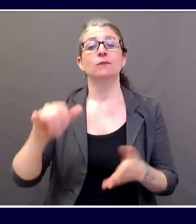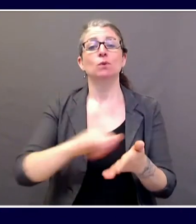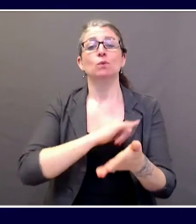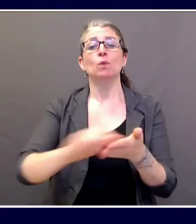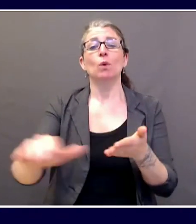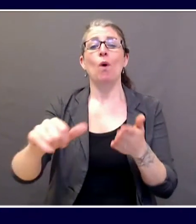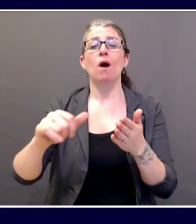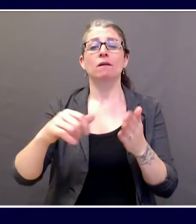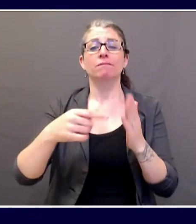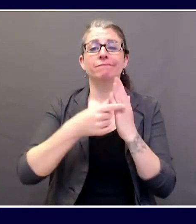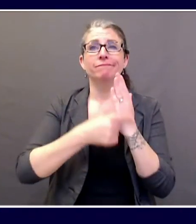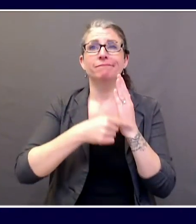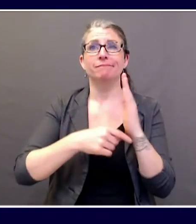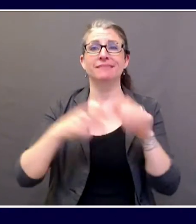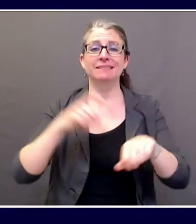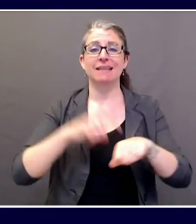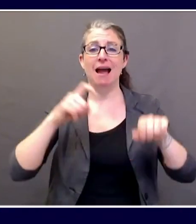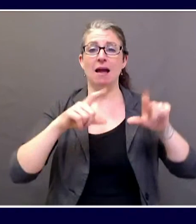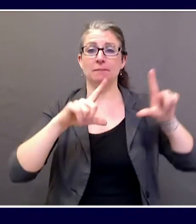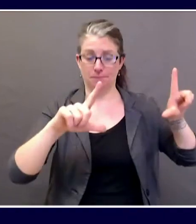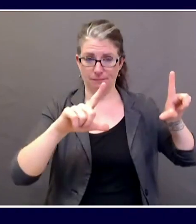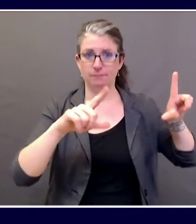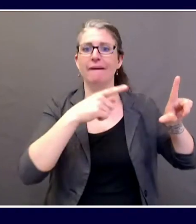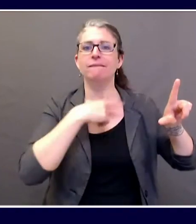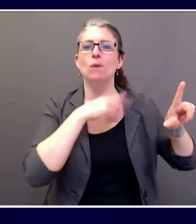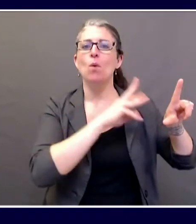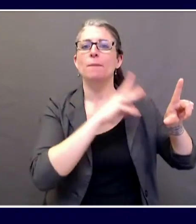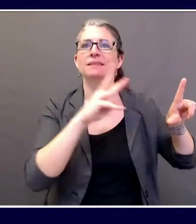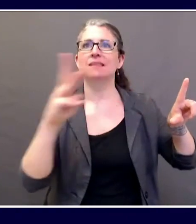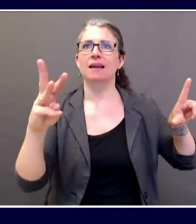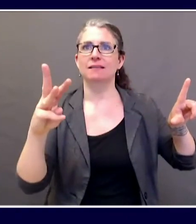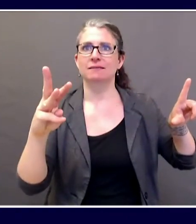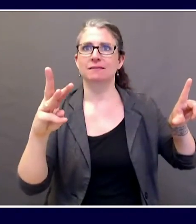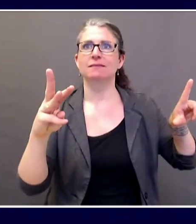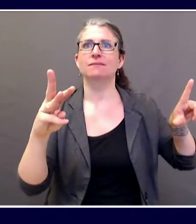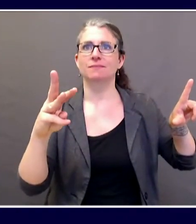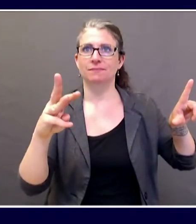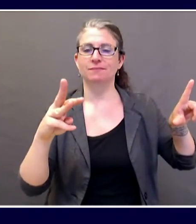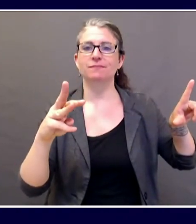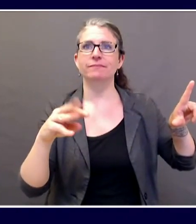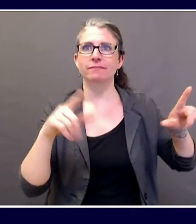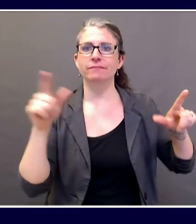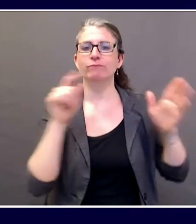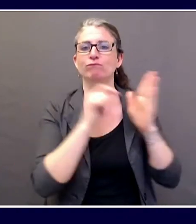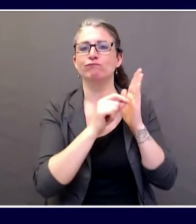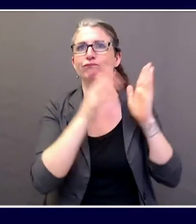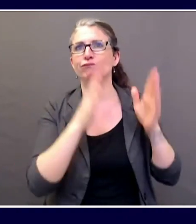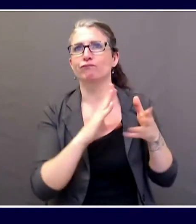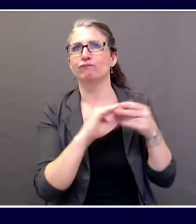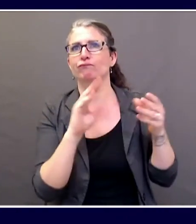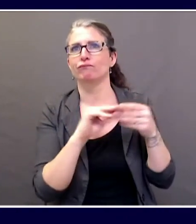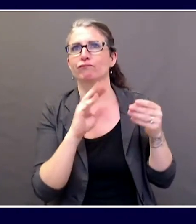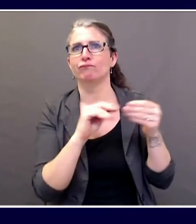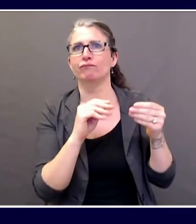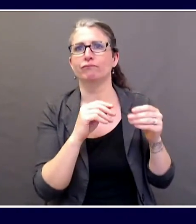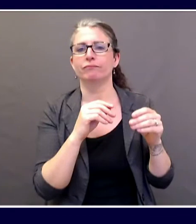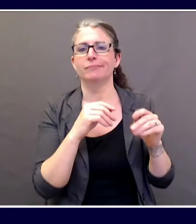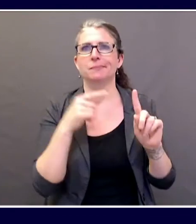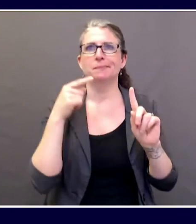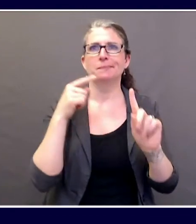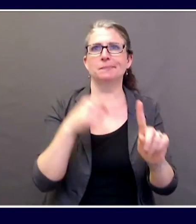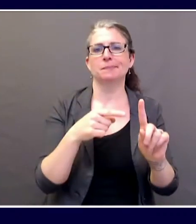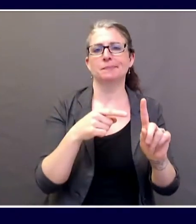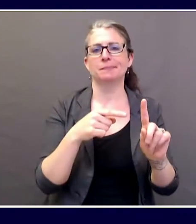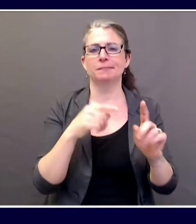at metro areas and their population adjusted difference in total new cases, kind of from